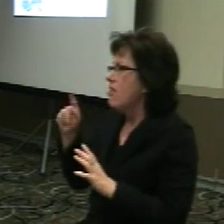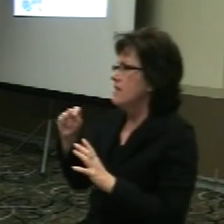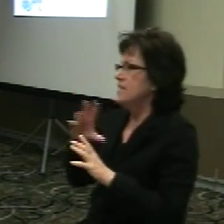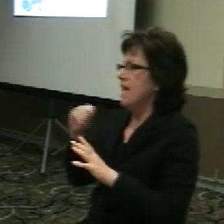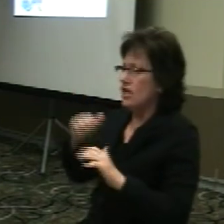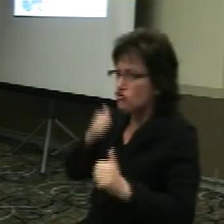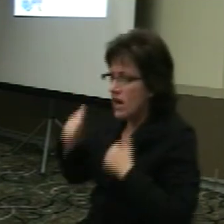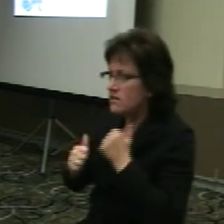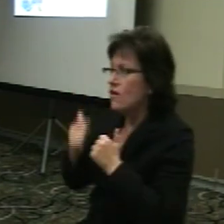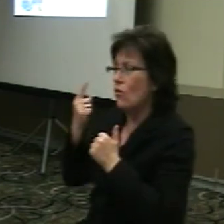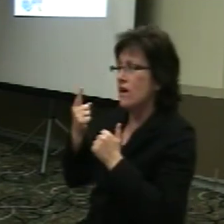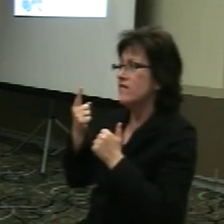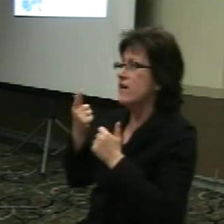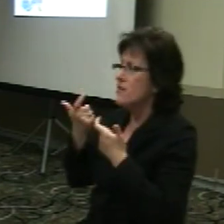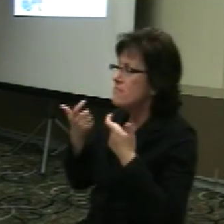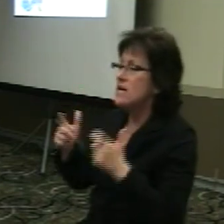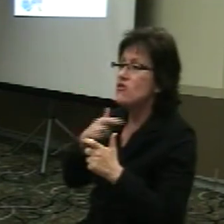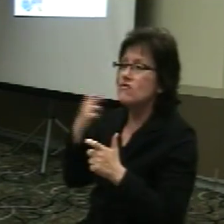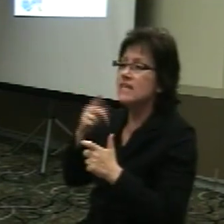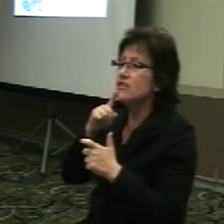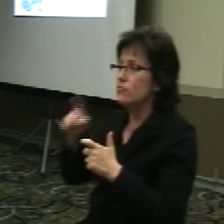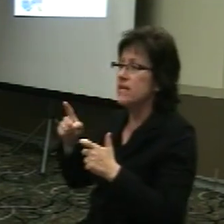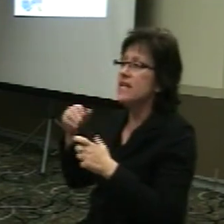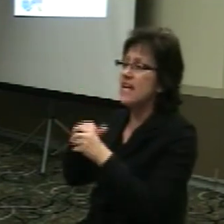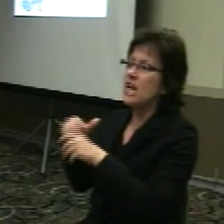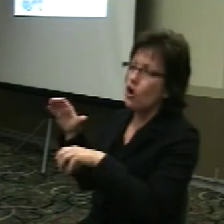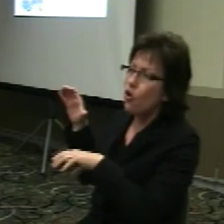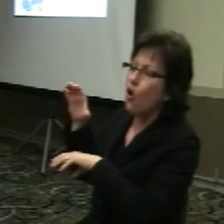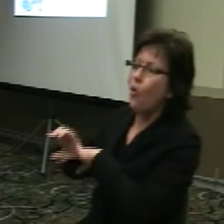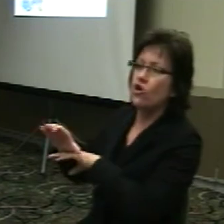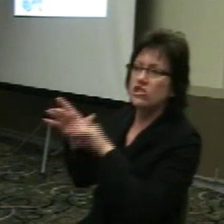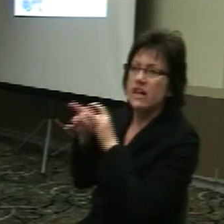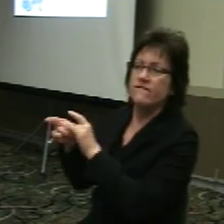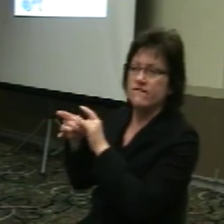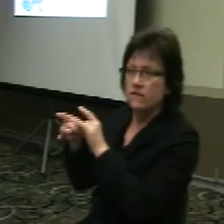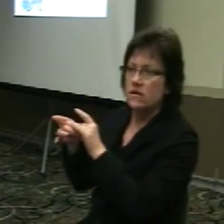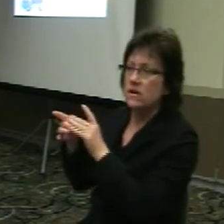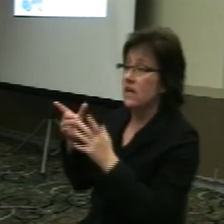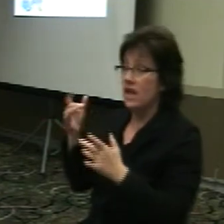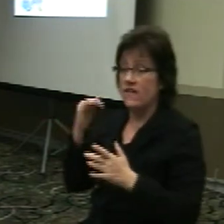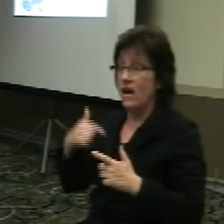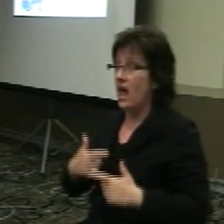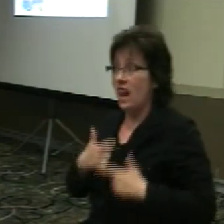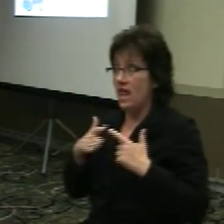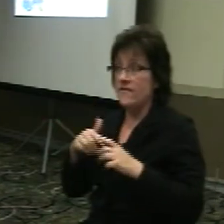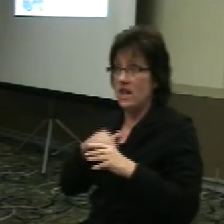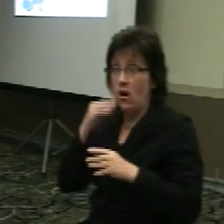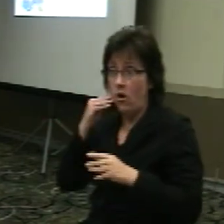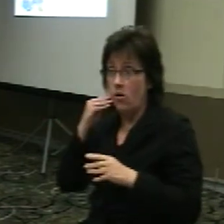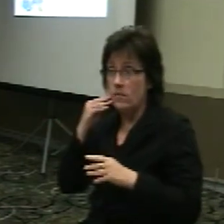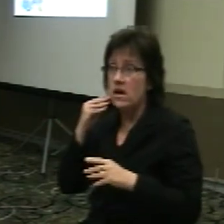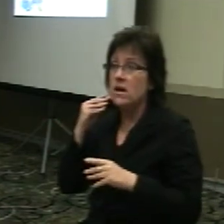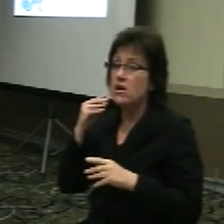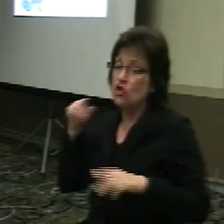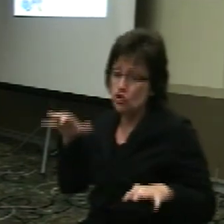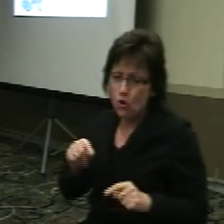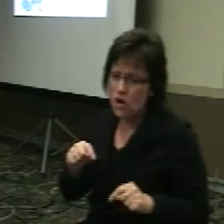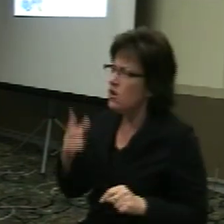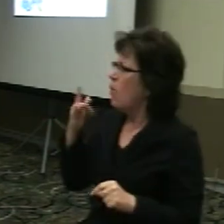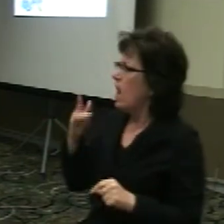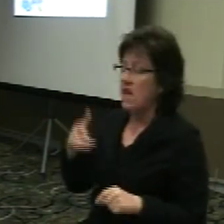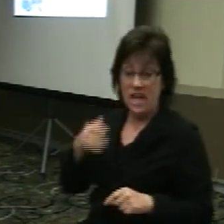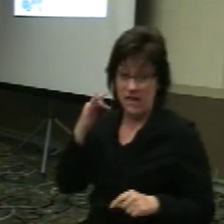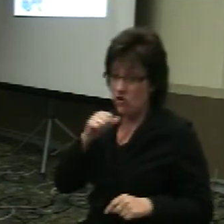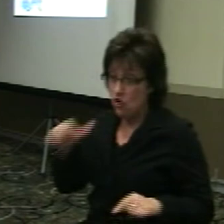factors is being in a coercive relationship. And so if I live in a home in which it's like, you do it, why? Because if you don't do it, this is what's going to happen to